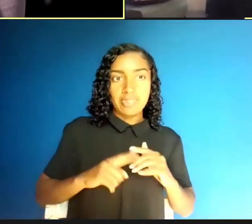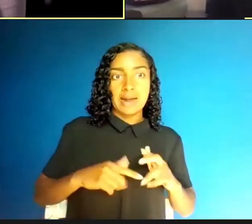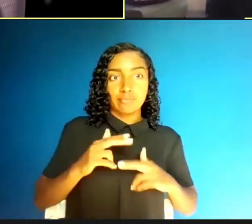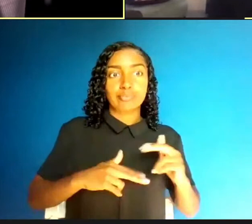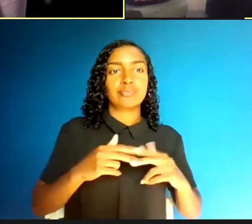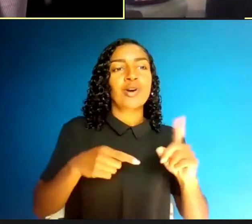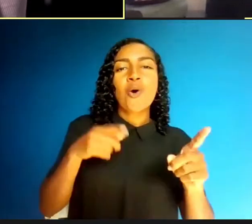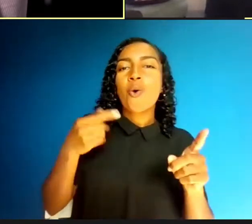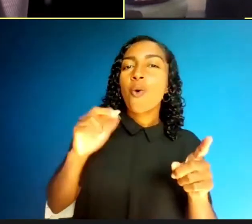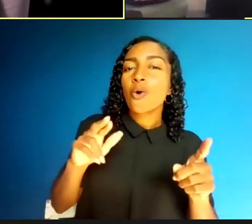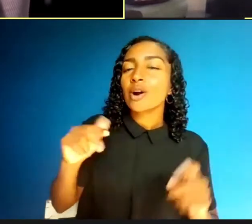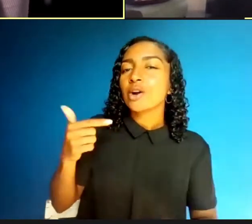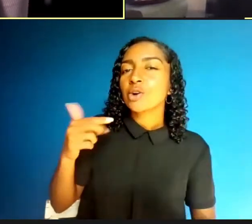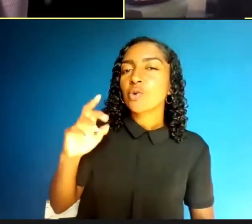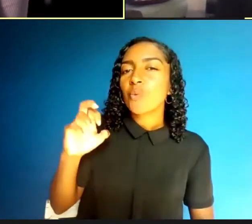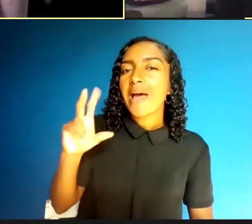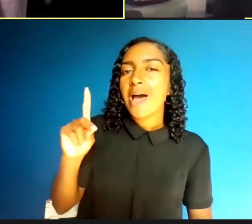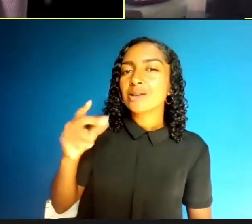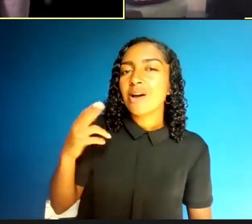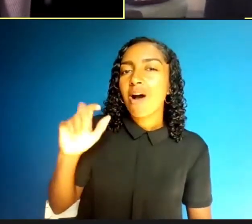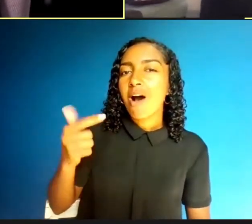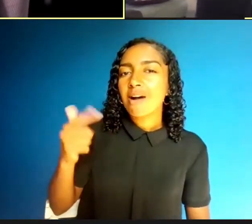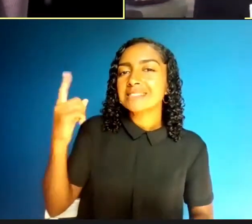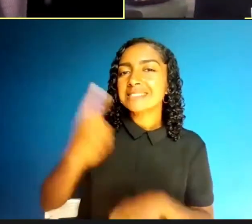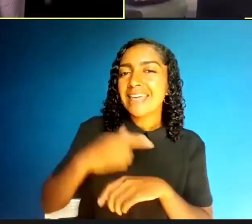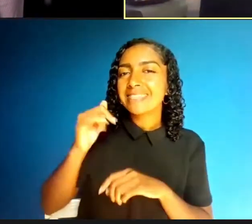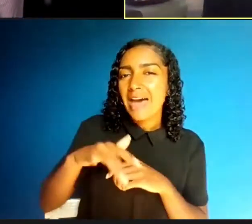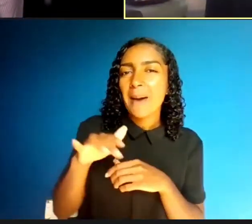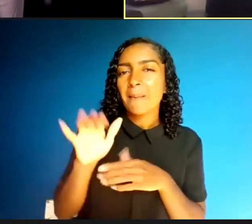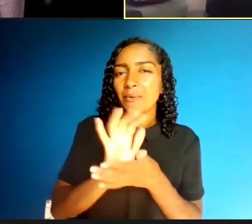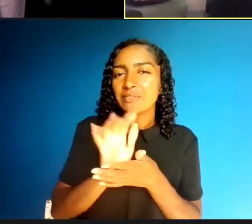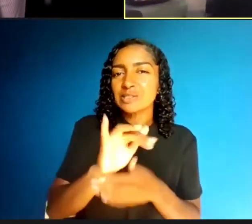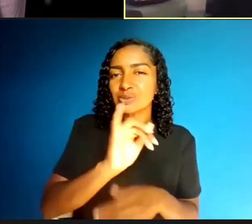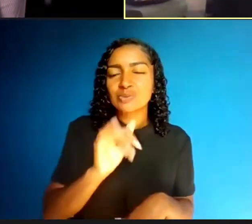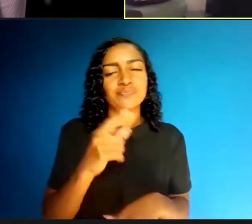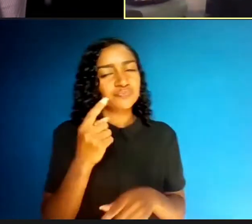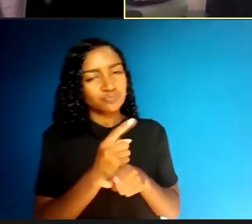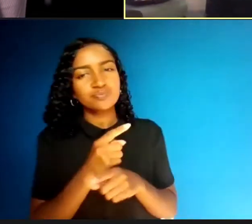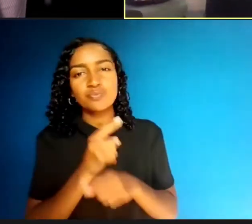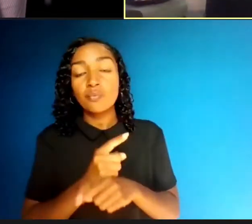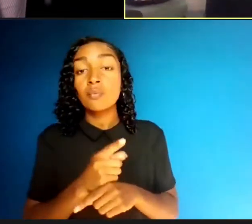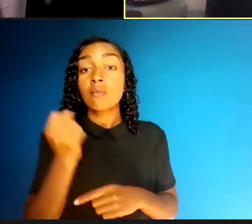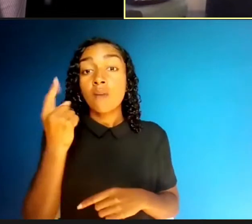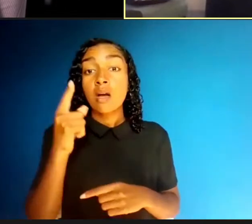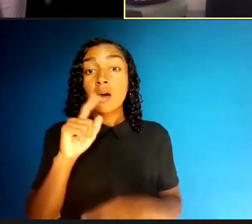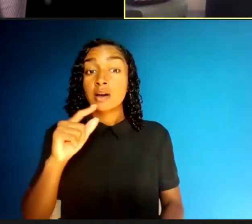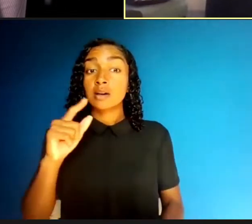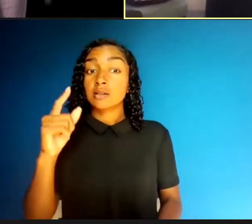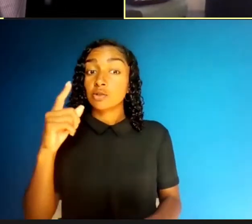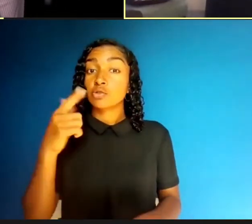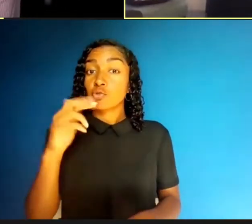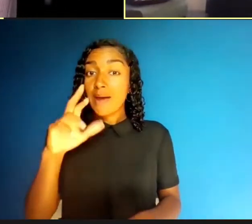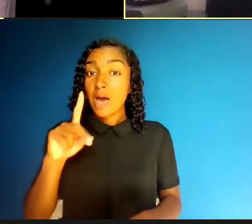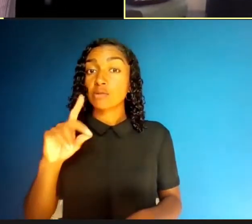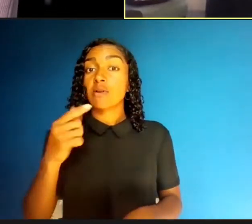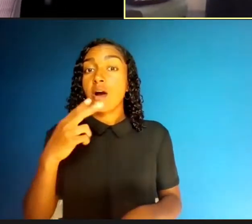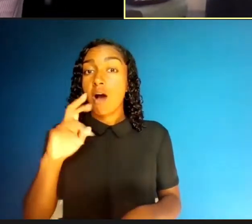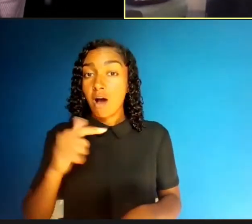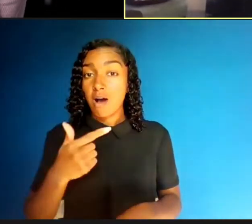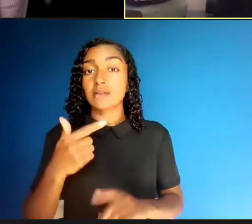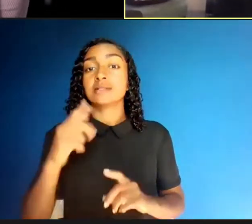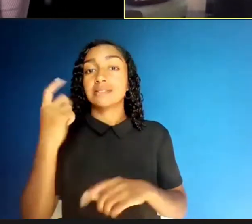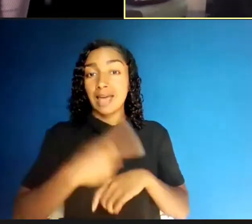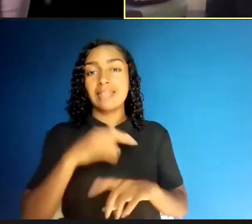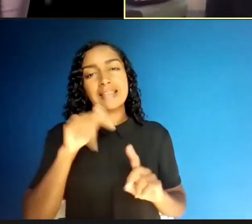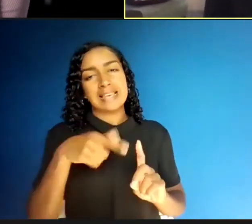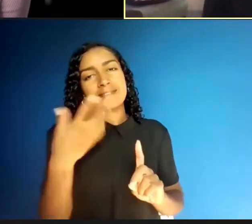Day, maybe. Yeah, it's Groundhog Day. Yeah, Yeah. And except in Groundhog Day, he knew it was Groundhog Day. In Memento, he didn't know it was Groundhog